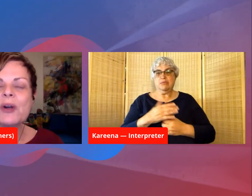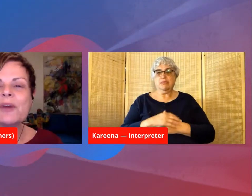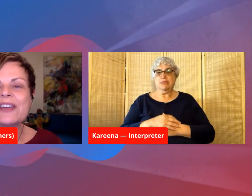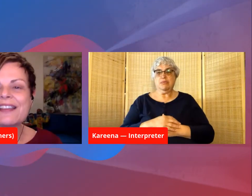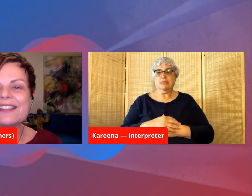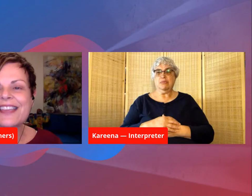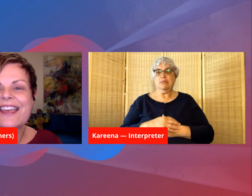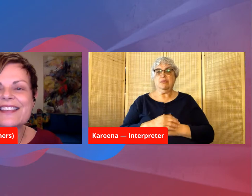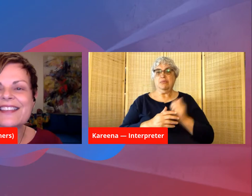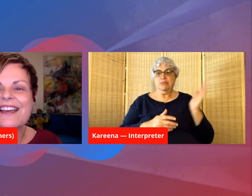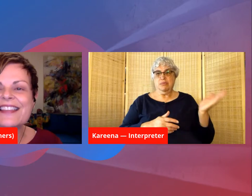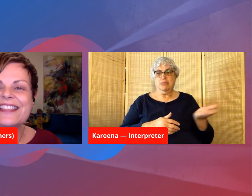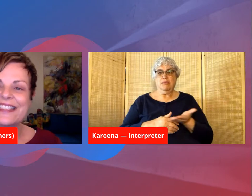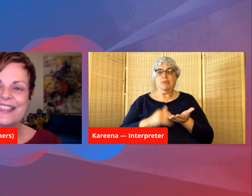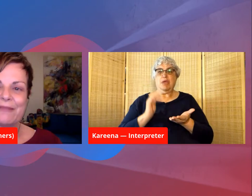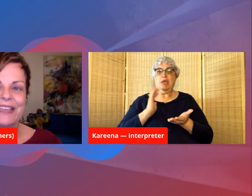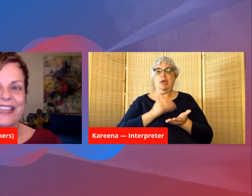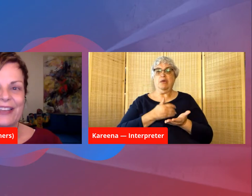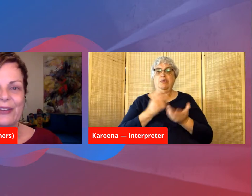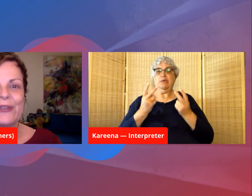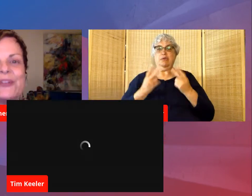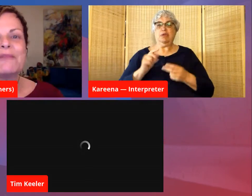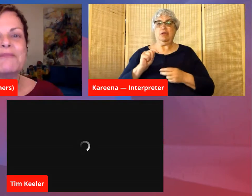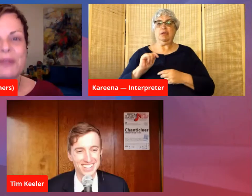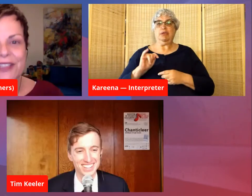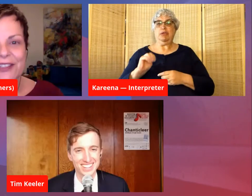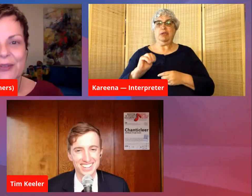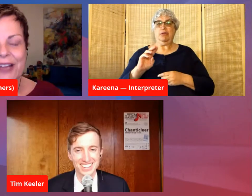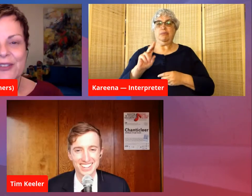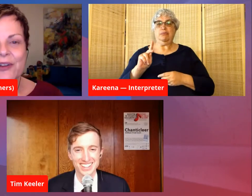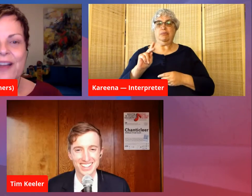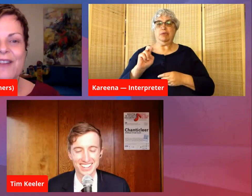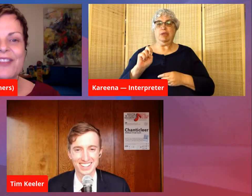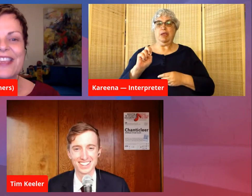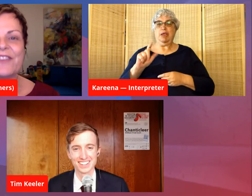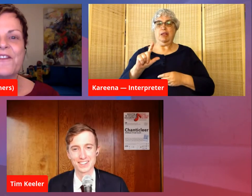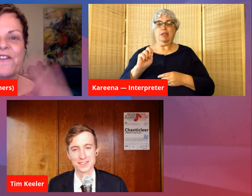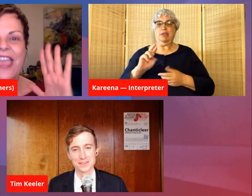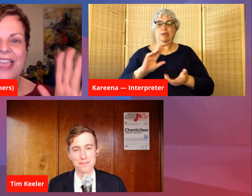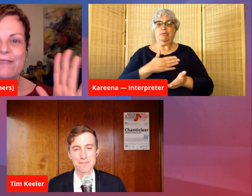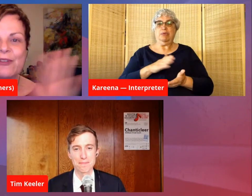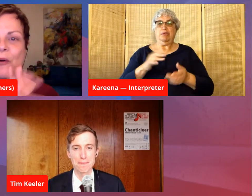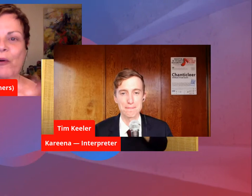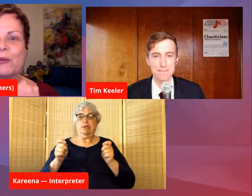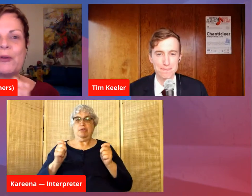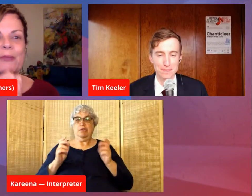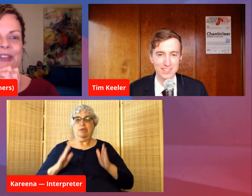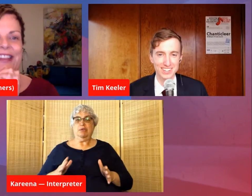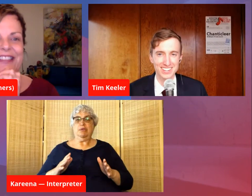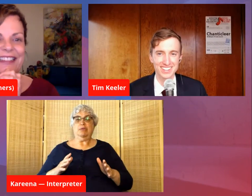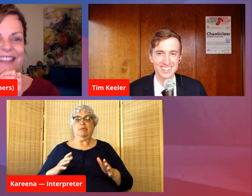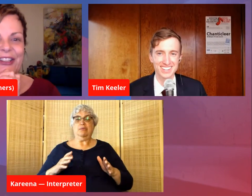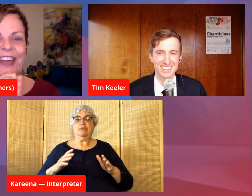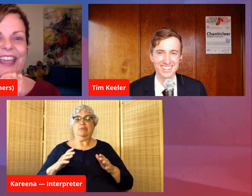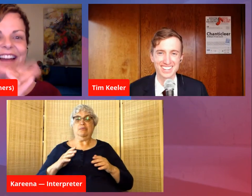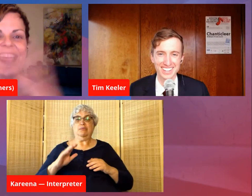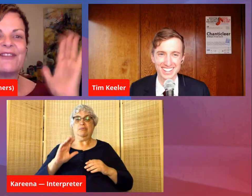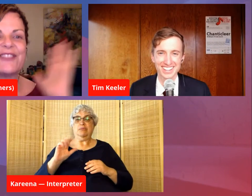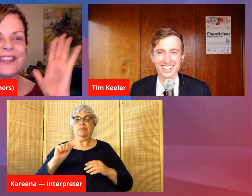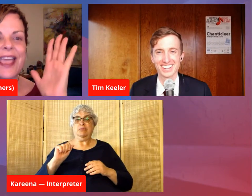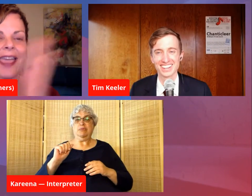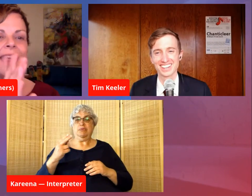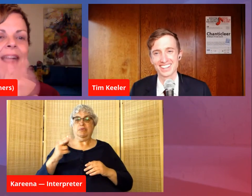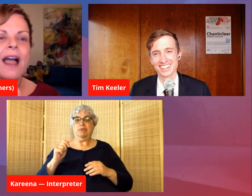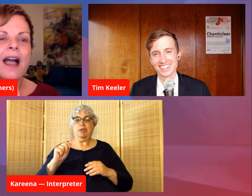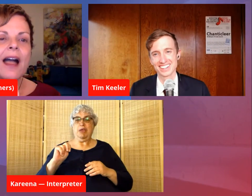like to welcome our next guest. This is Tim Keeler, who's the music director of the famed choral group Chanticleer. And I